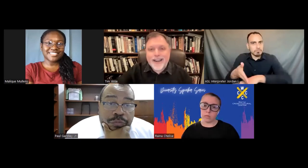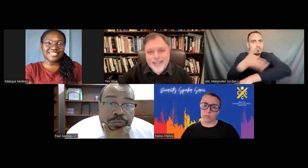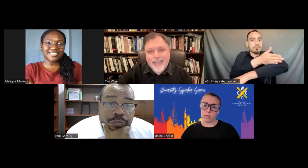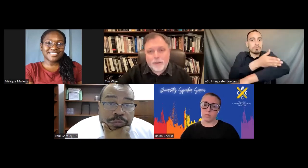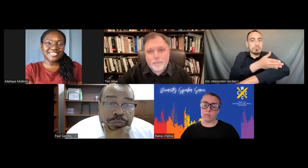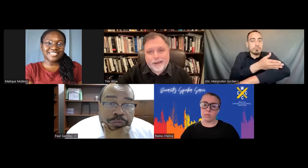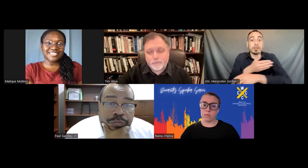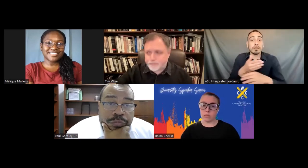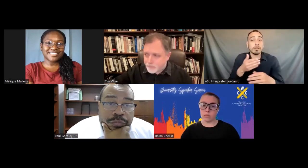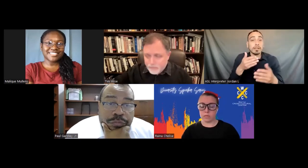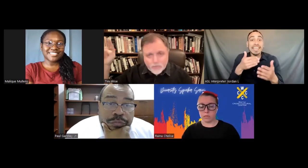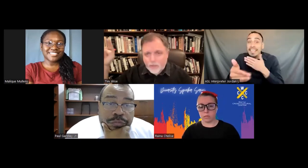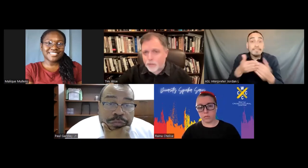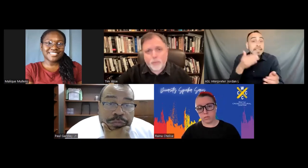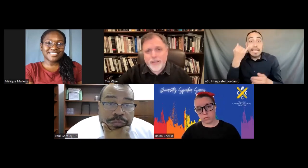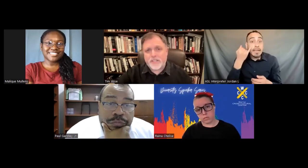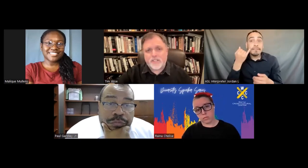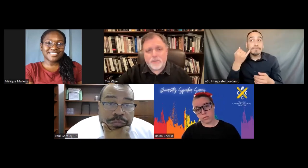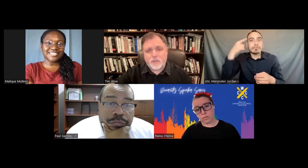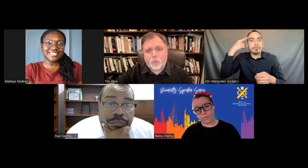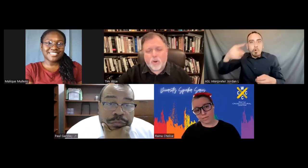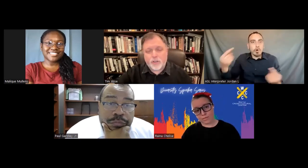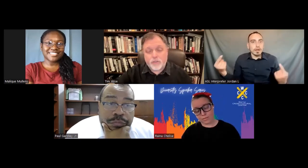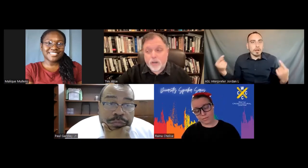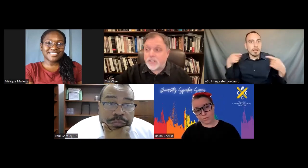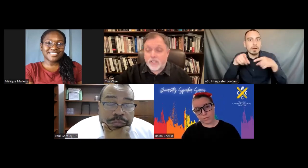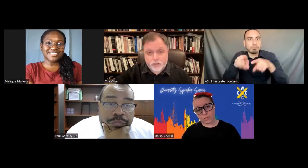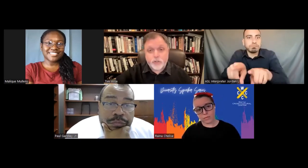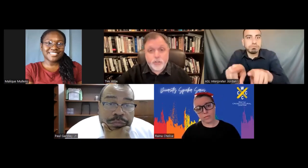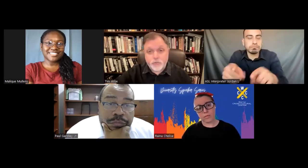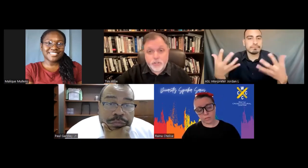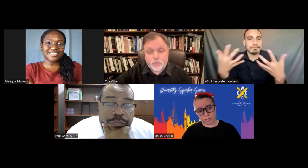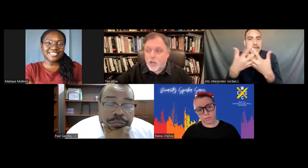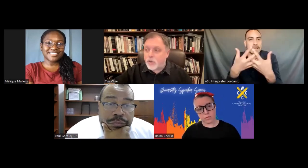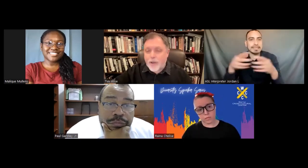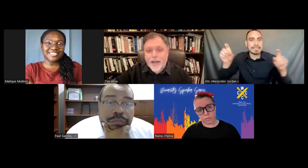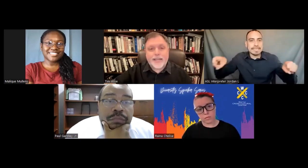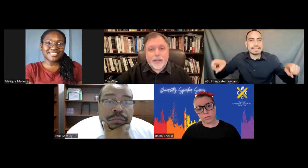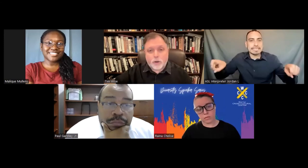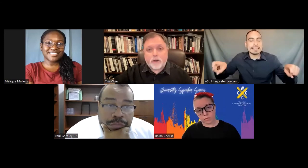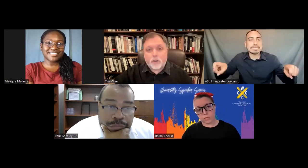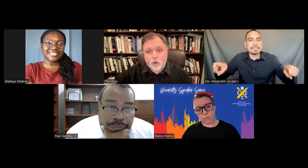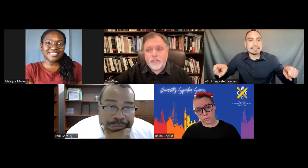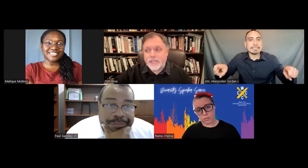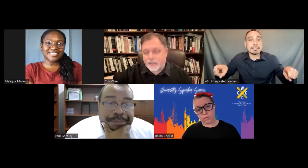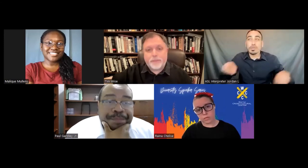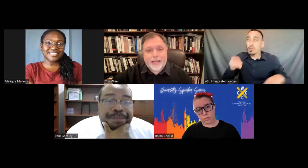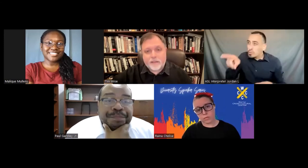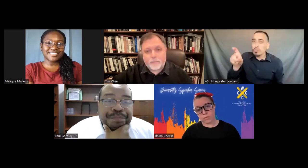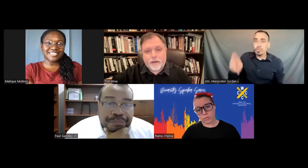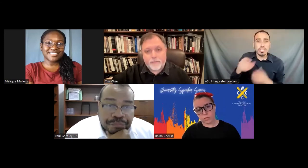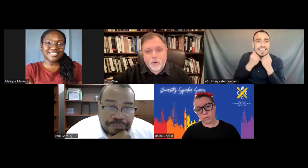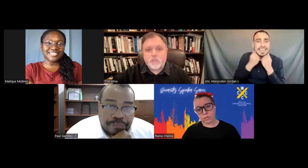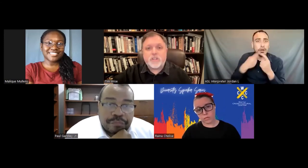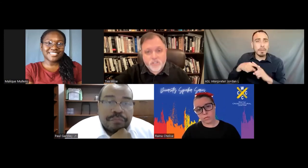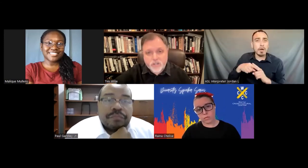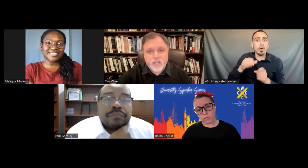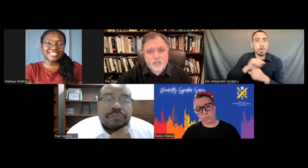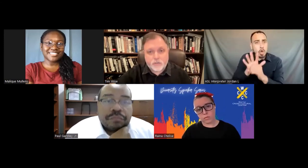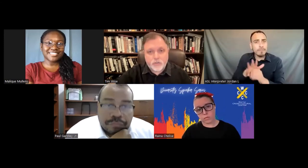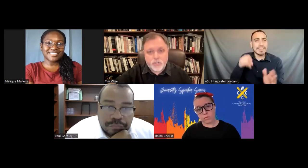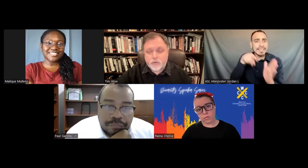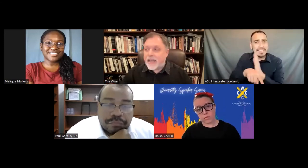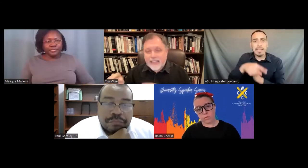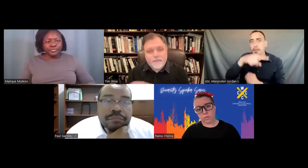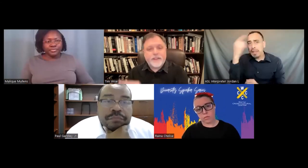you got to care about the racism and the war on drugs because it hurts you too. You got to care about COVID killing Black and brown folks because it's going to